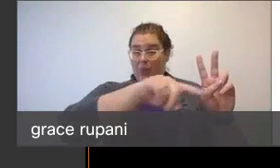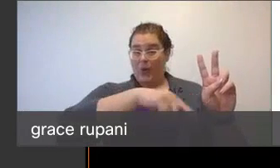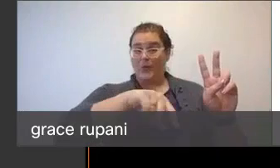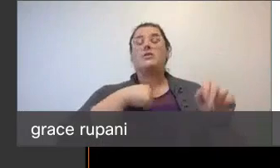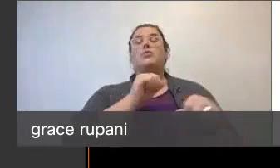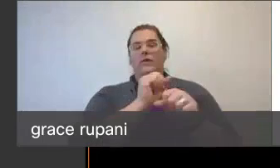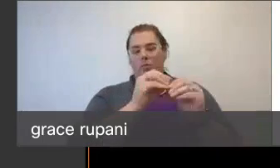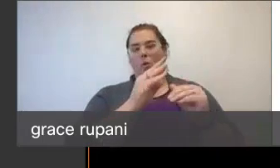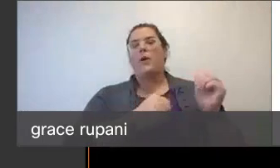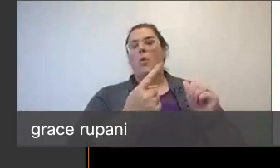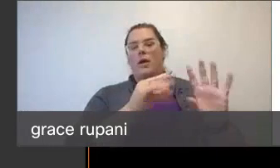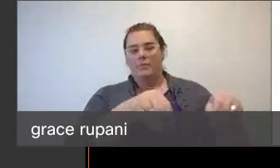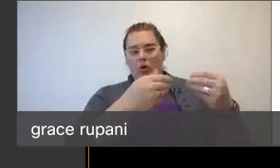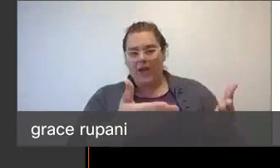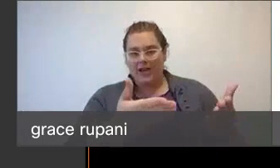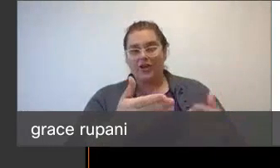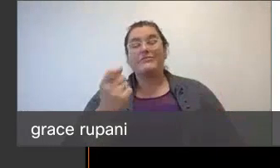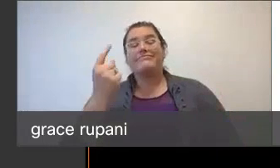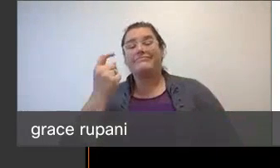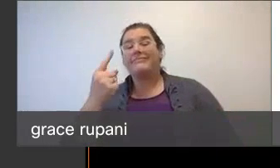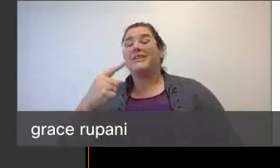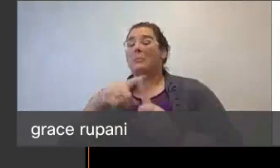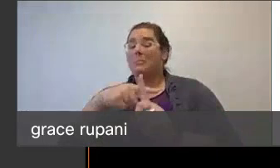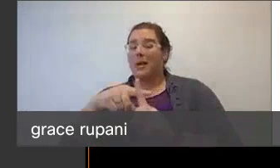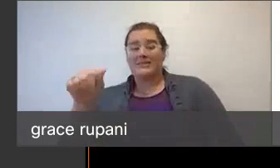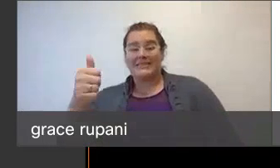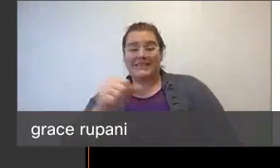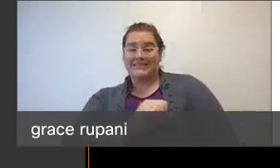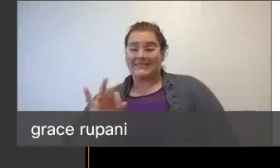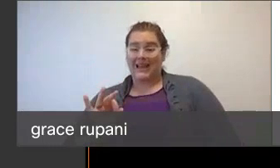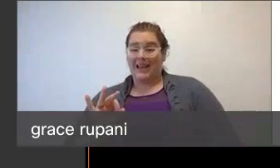have had 10 staff who have died from COVID.